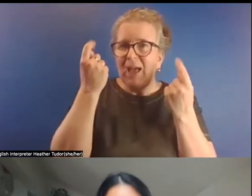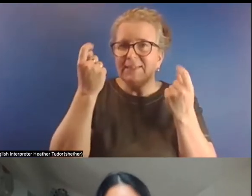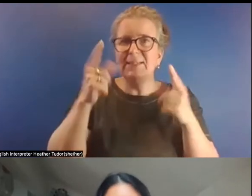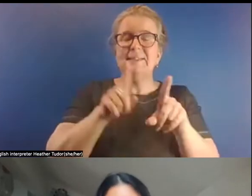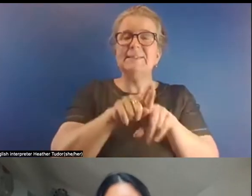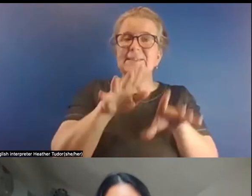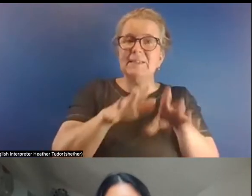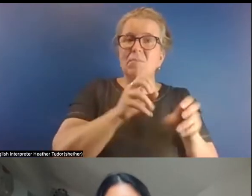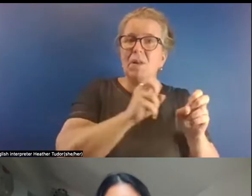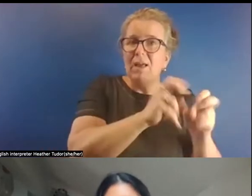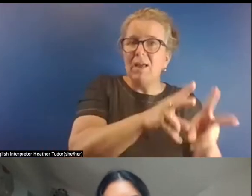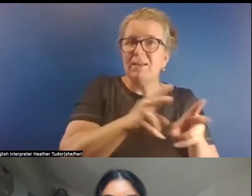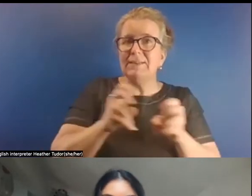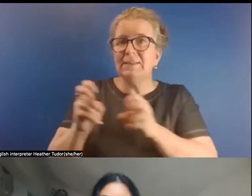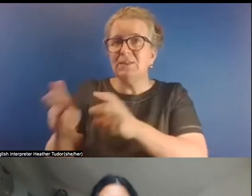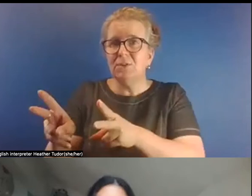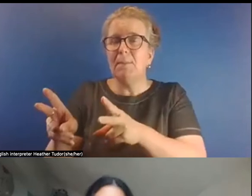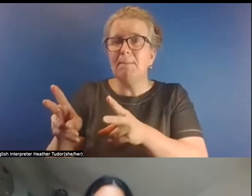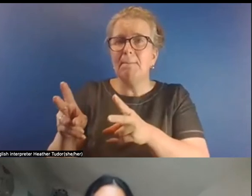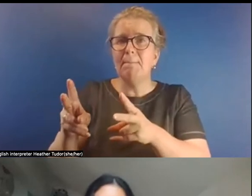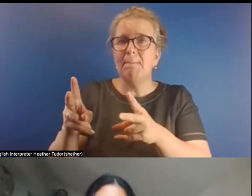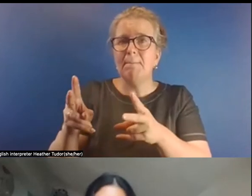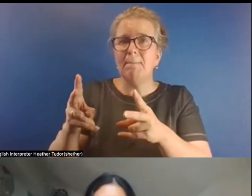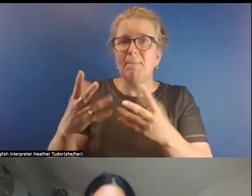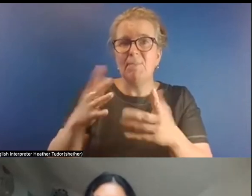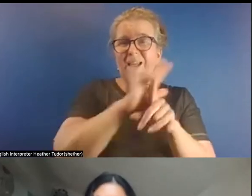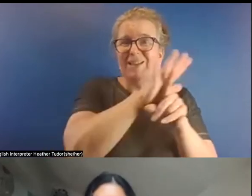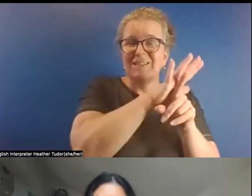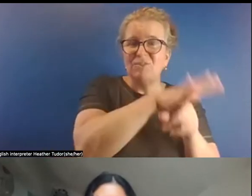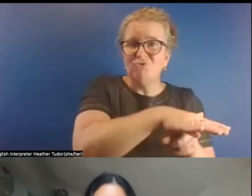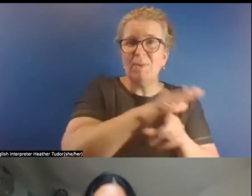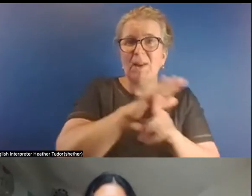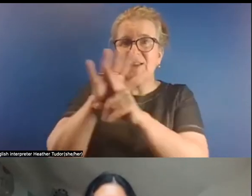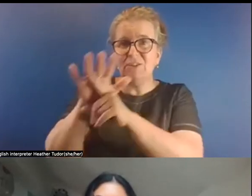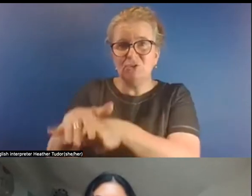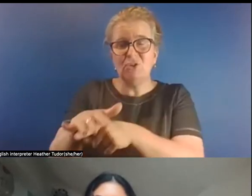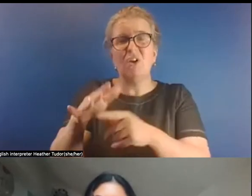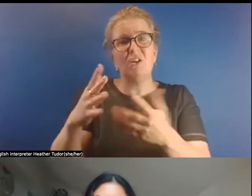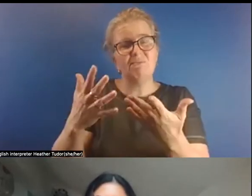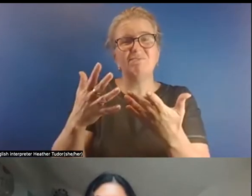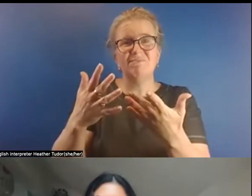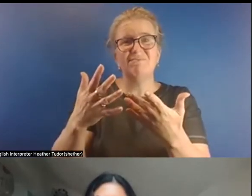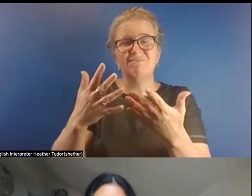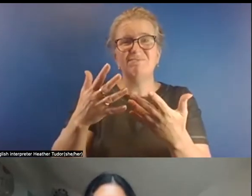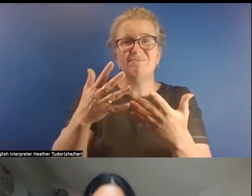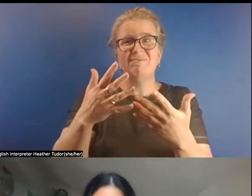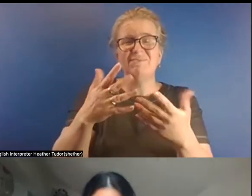systems of discriminations in different manners and different forms, but still